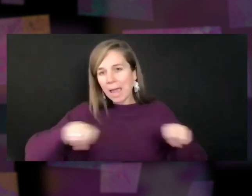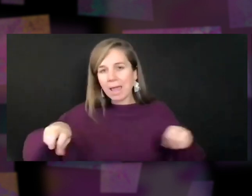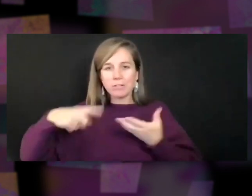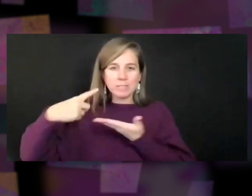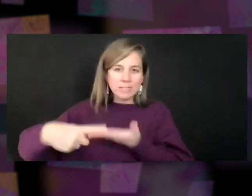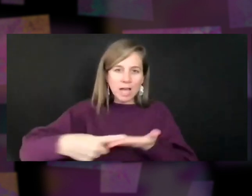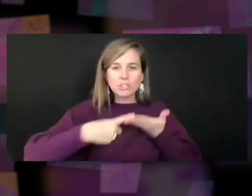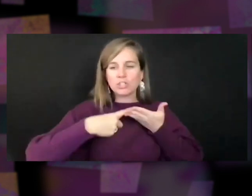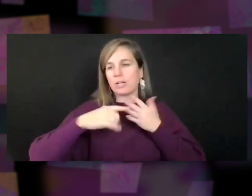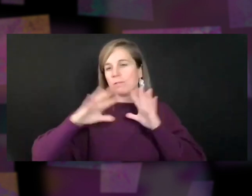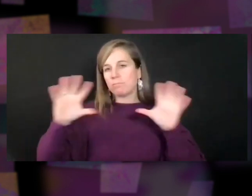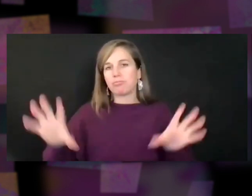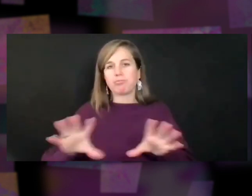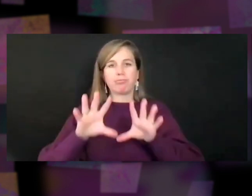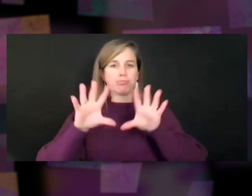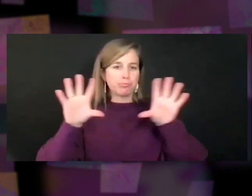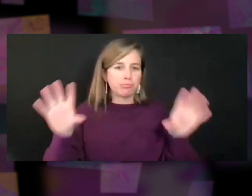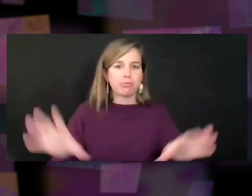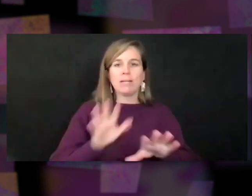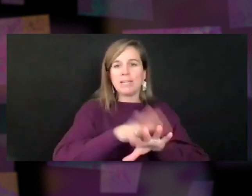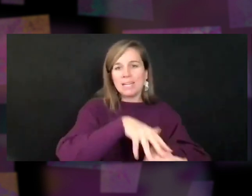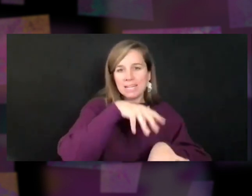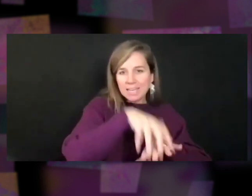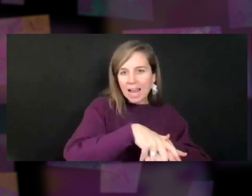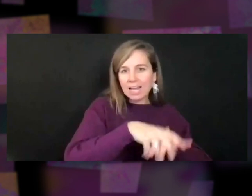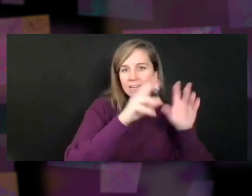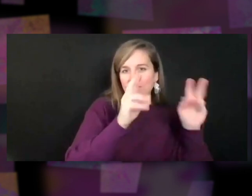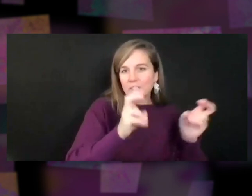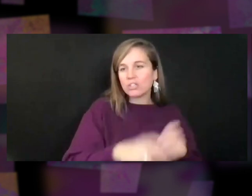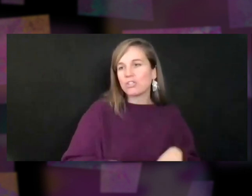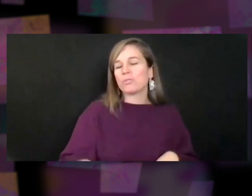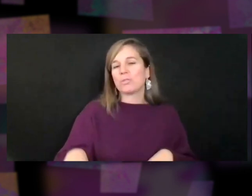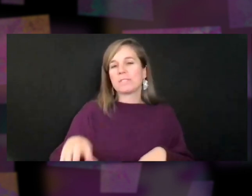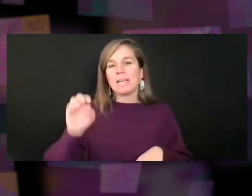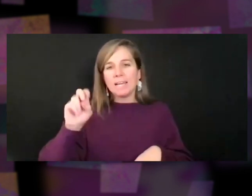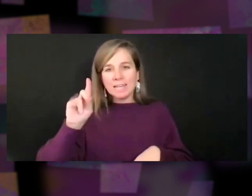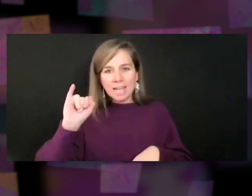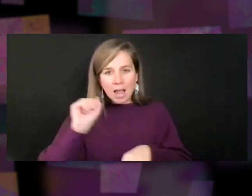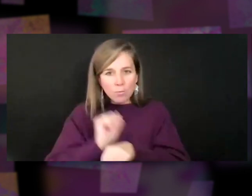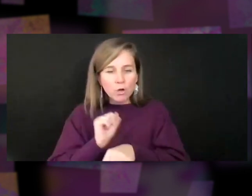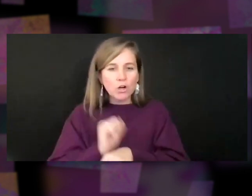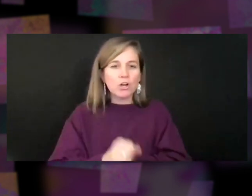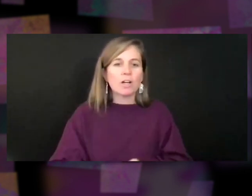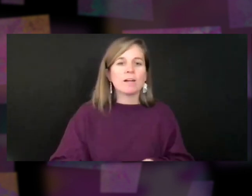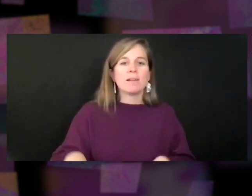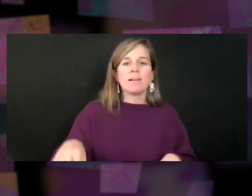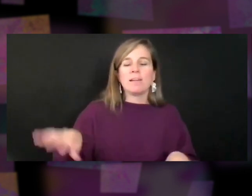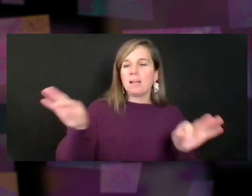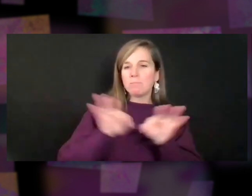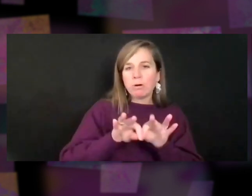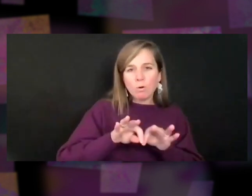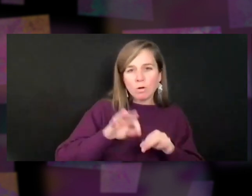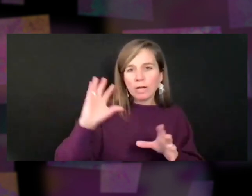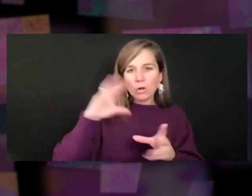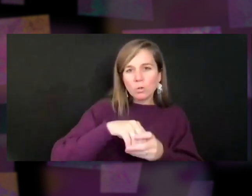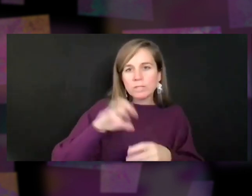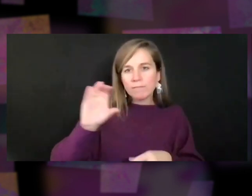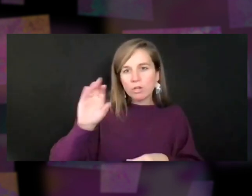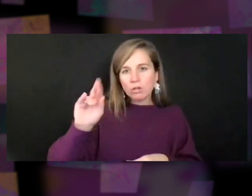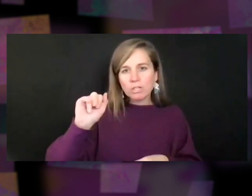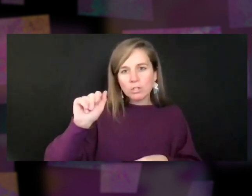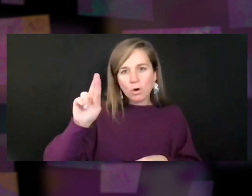Native representation and issues, on EDI work, on inclusive curatorial practice, upending the